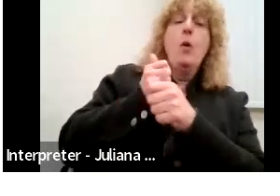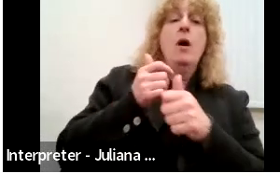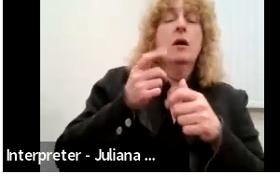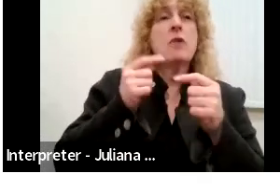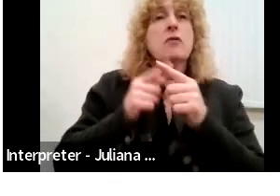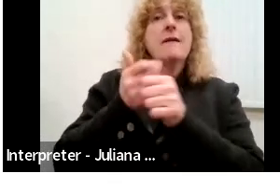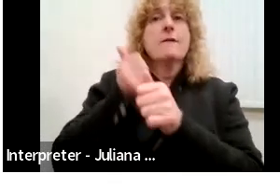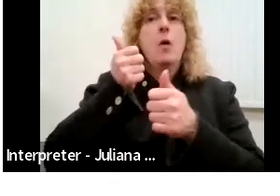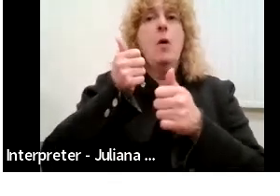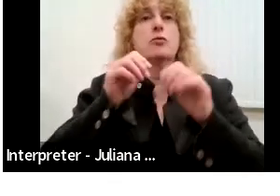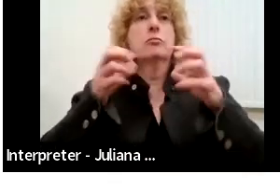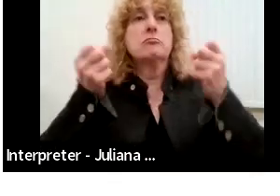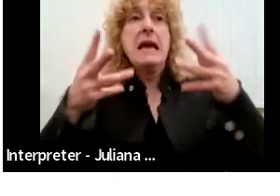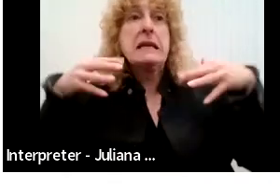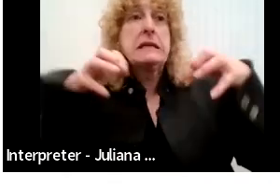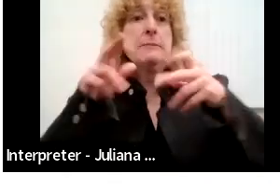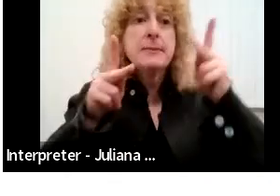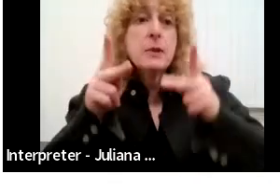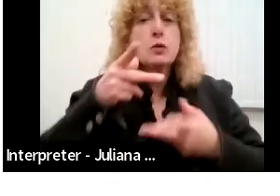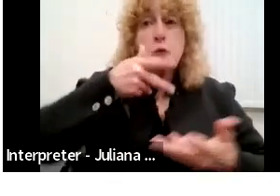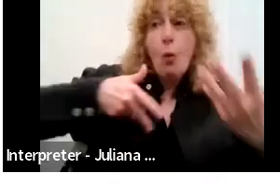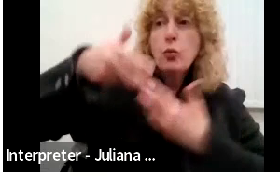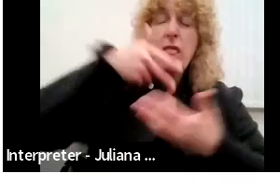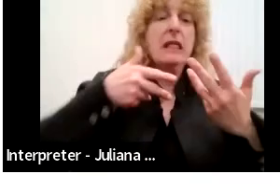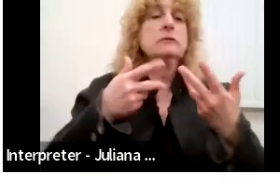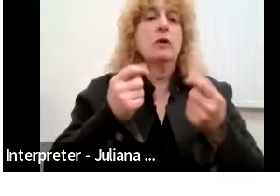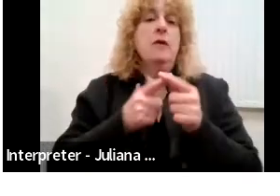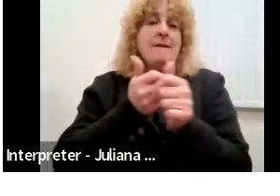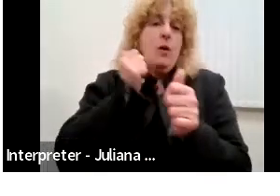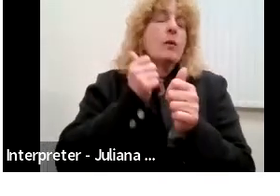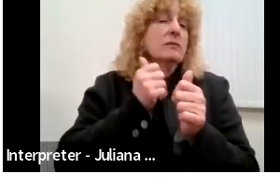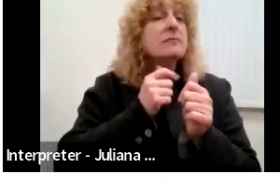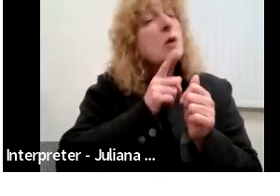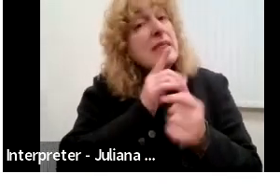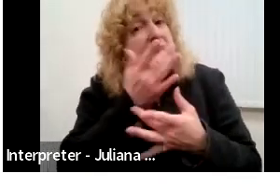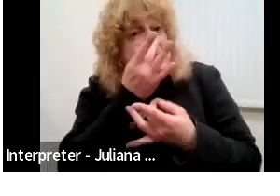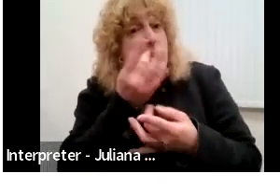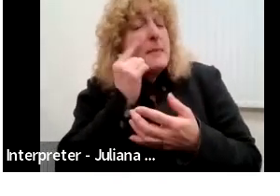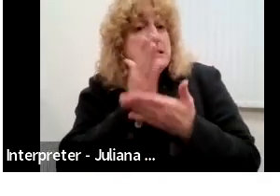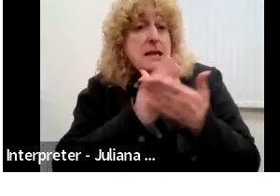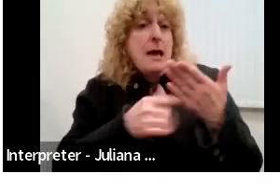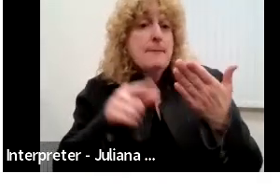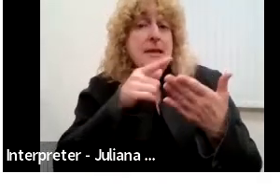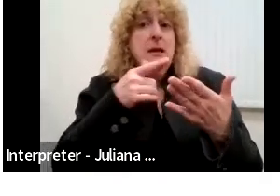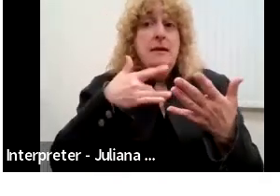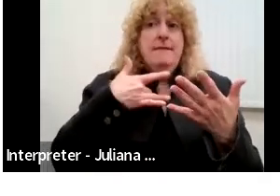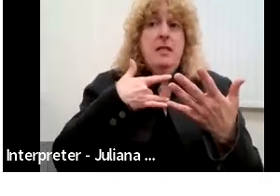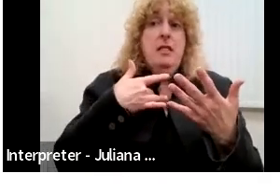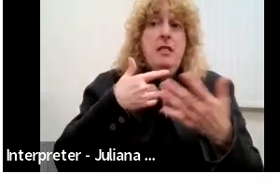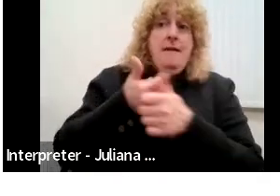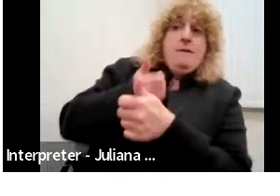social interactions. And it's so interesting because some of these sensory avoidance things can be because